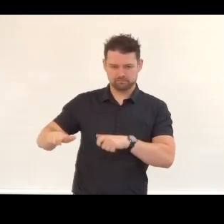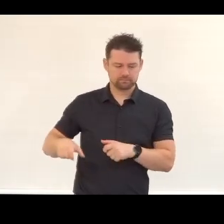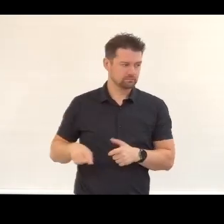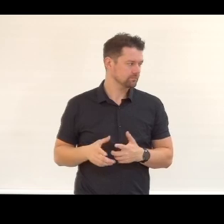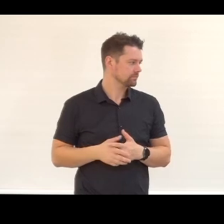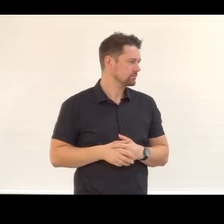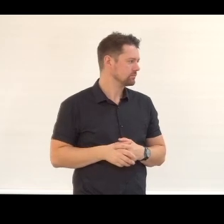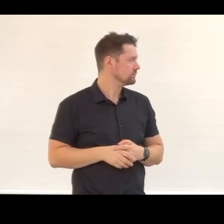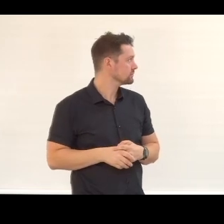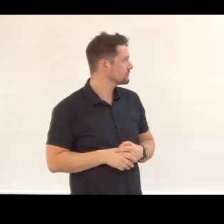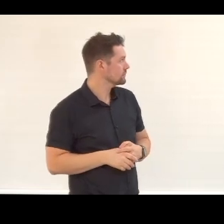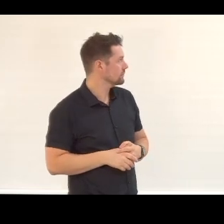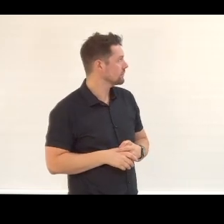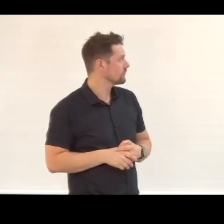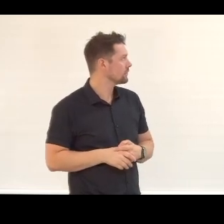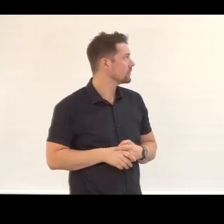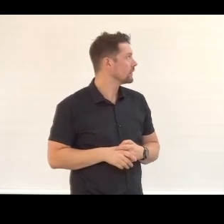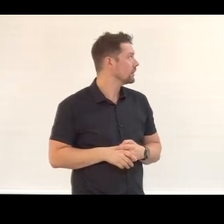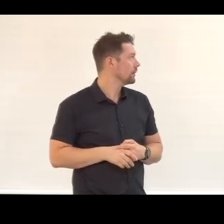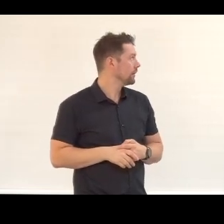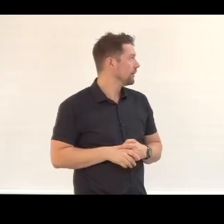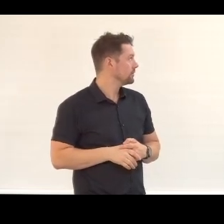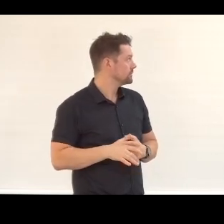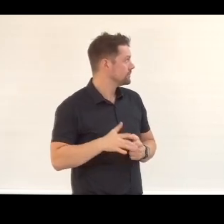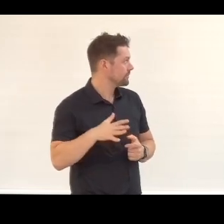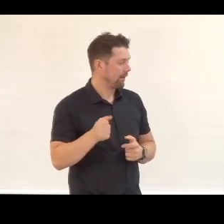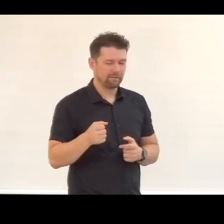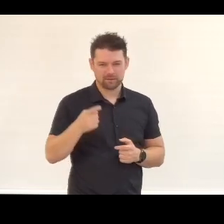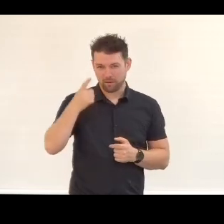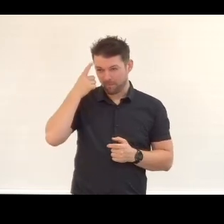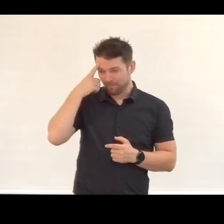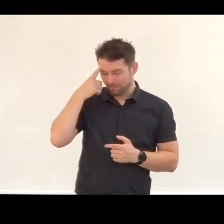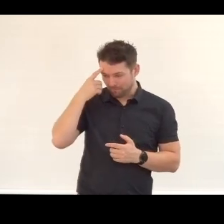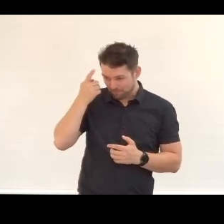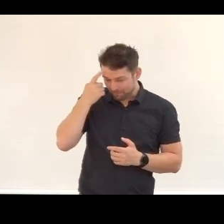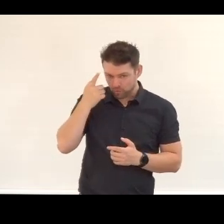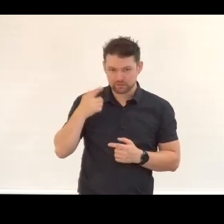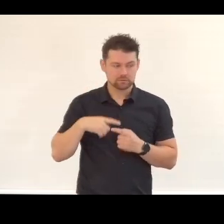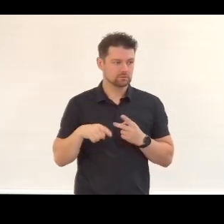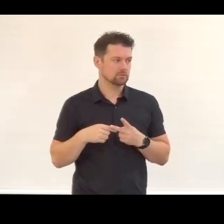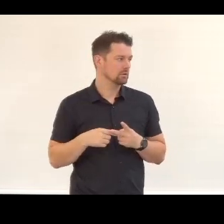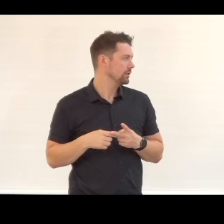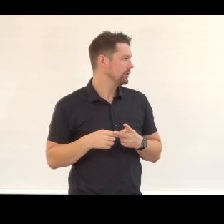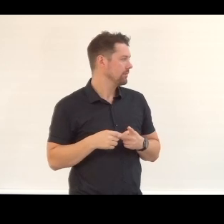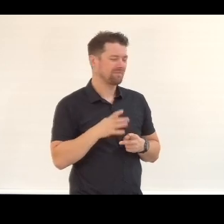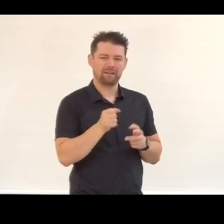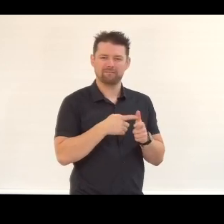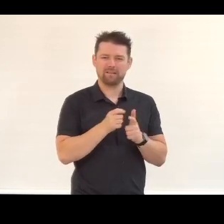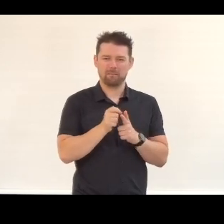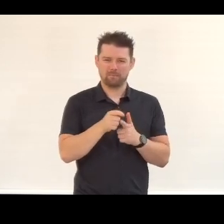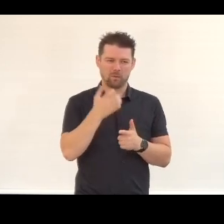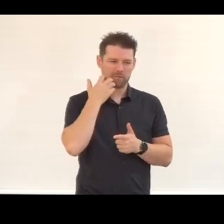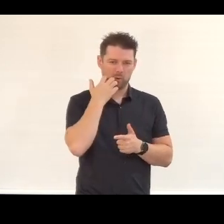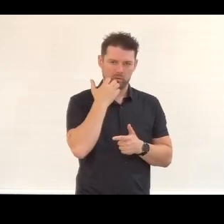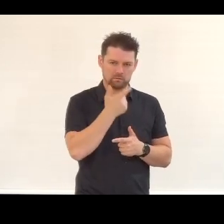mindfulness. There was also an app that was tested. So it was on a phone. You just had to look at it, and then it could tell you what